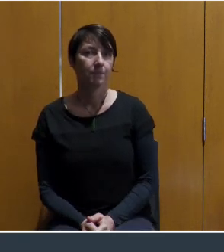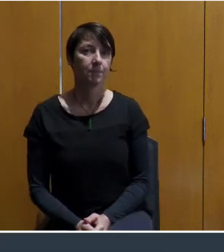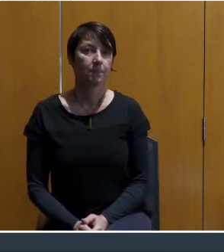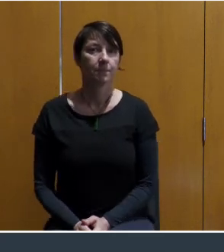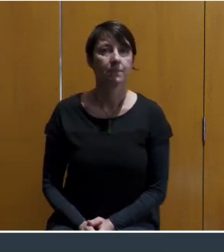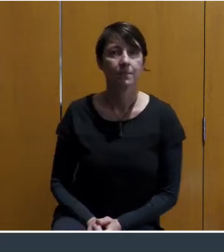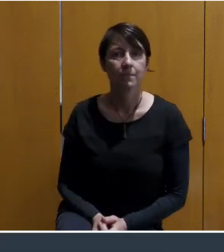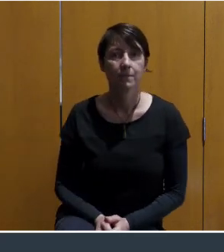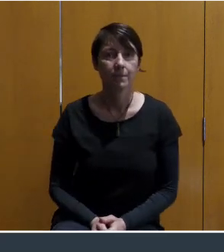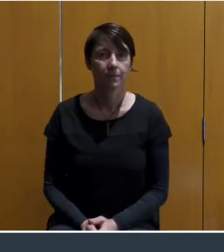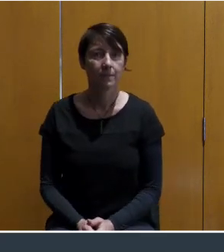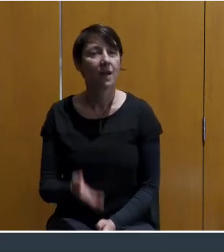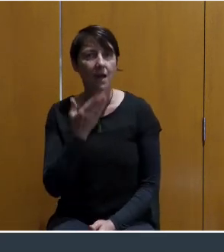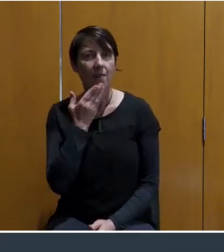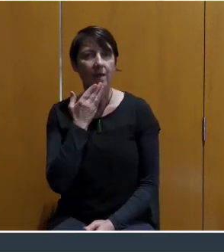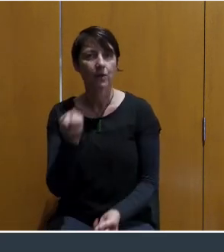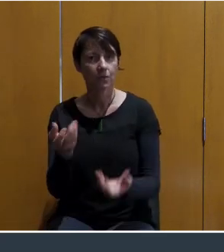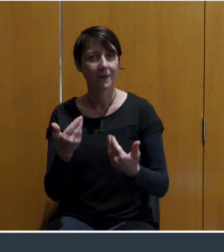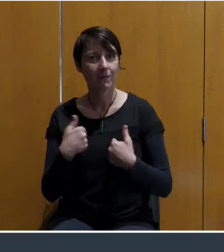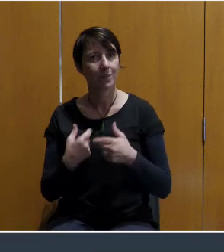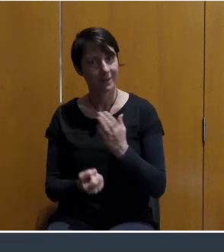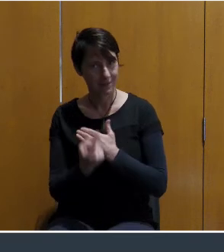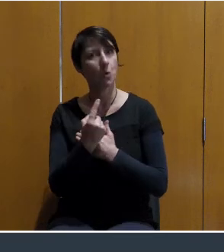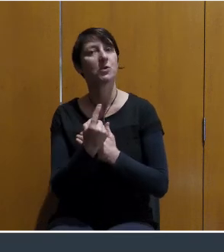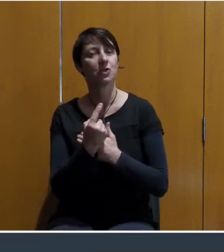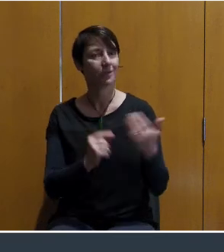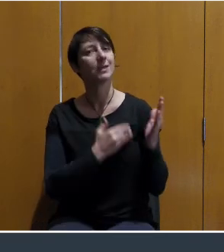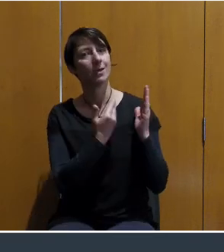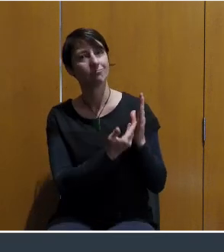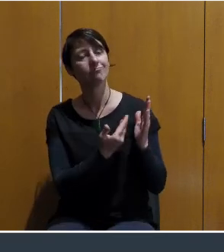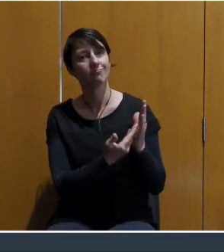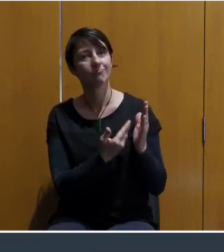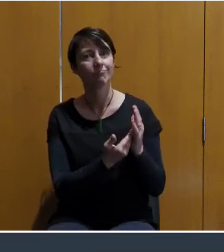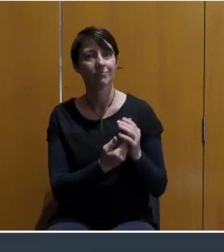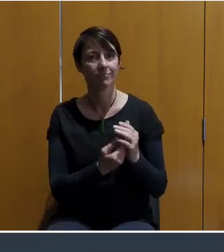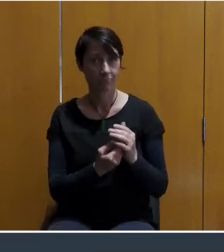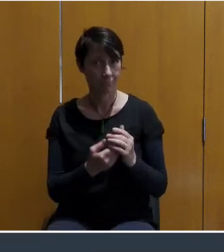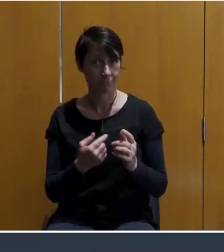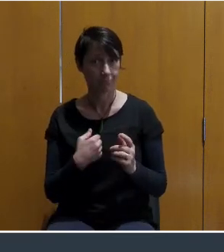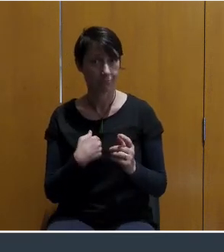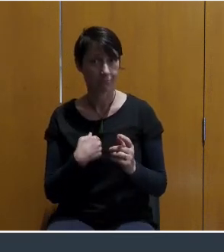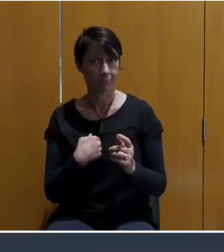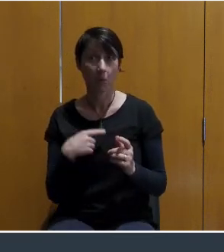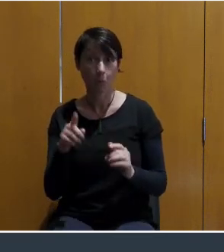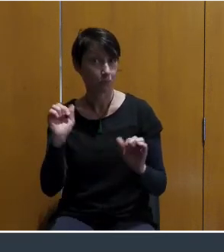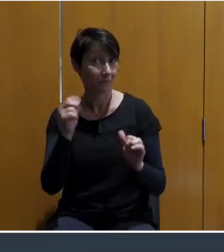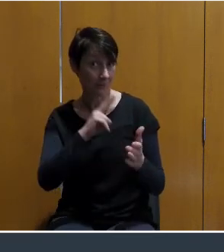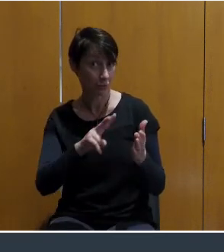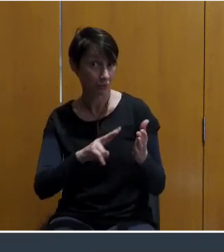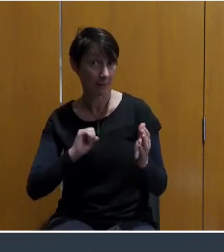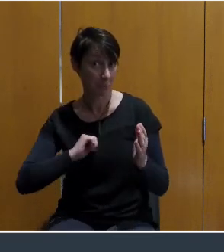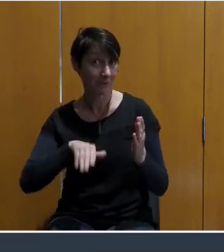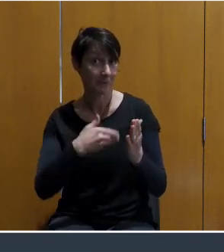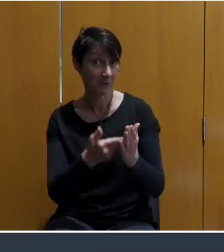So thank you for giving us the opportunity to speak today. I imagine you have read our submission, but I just wanted to highlight a few